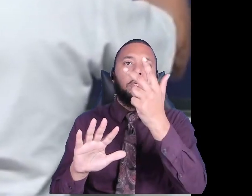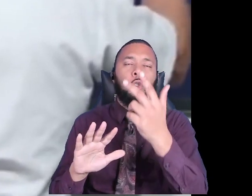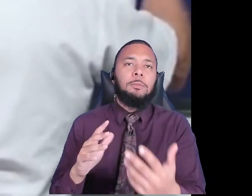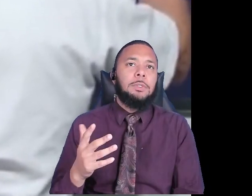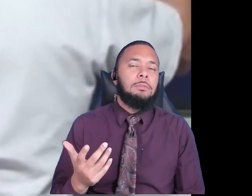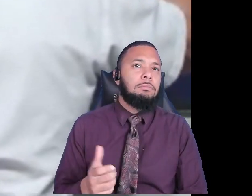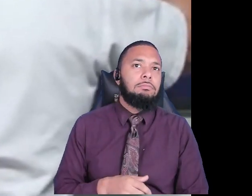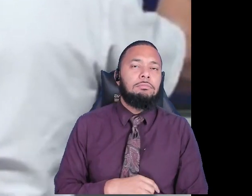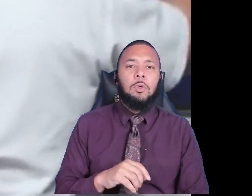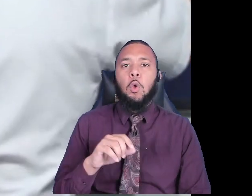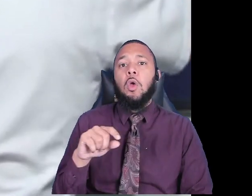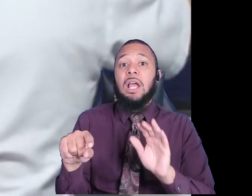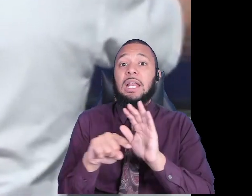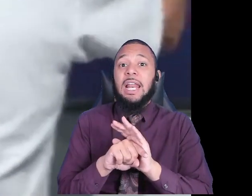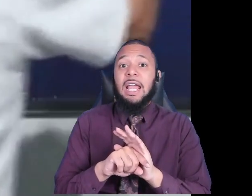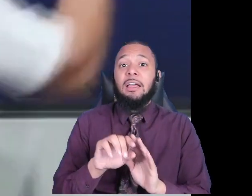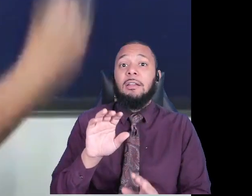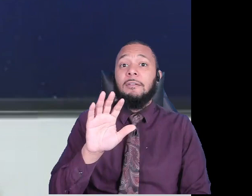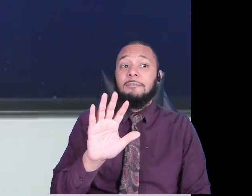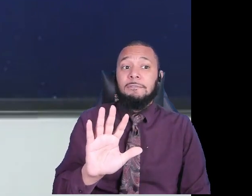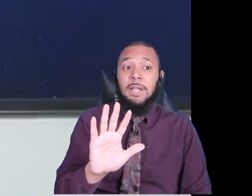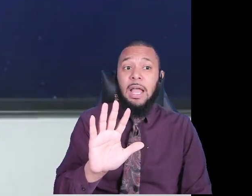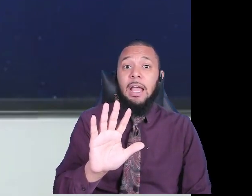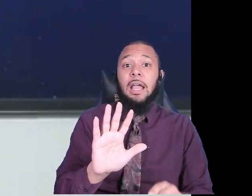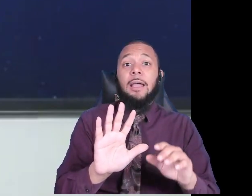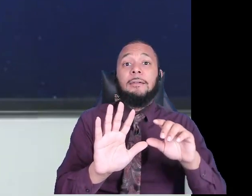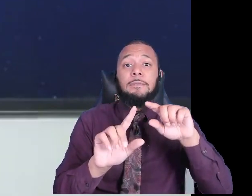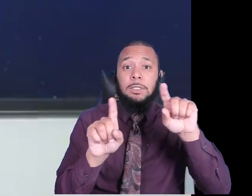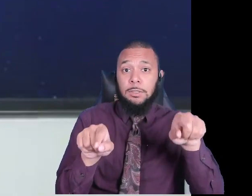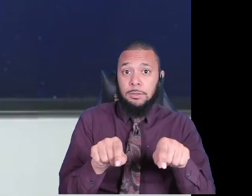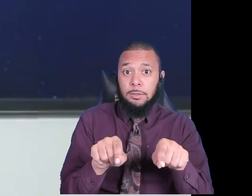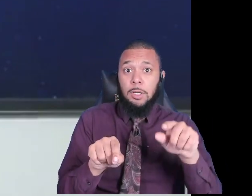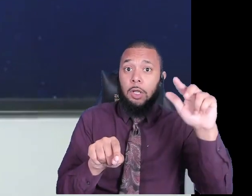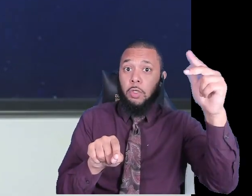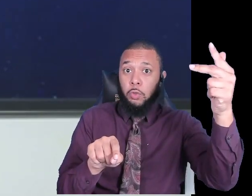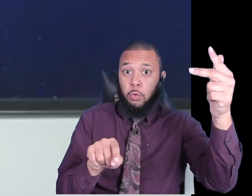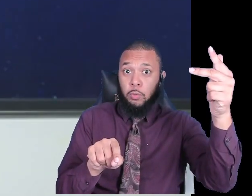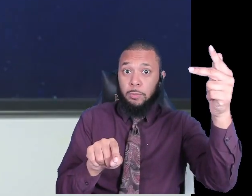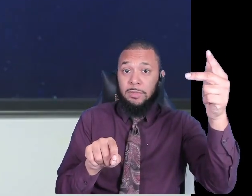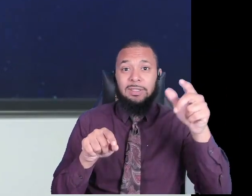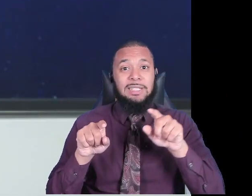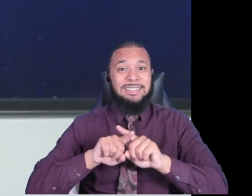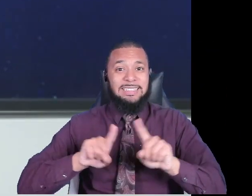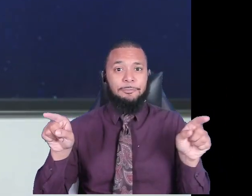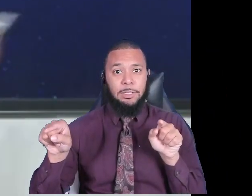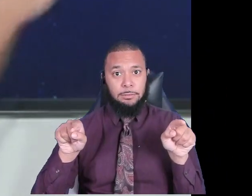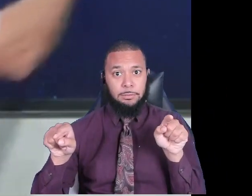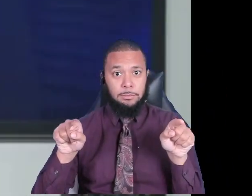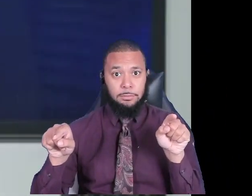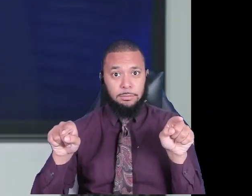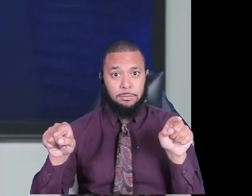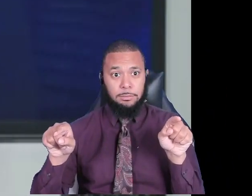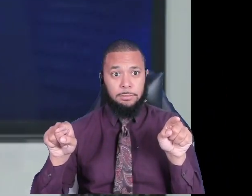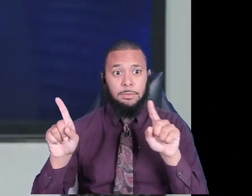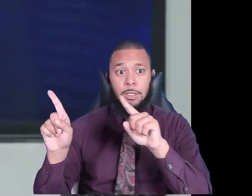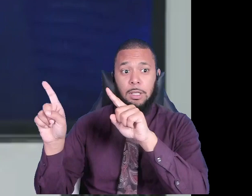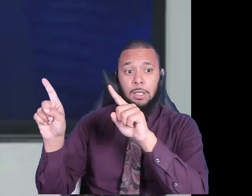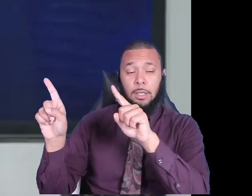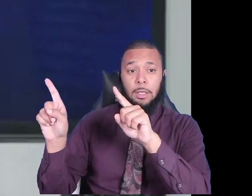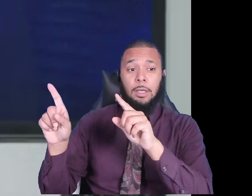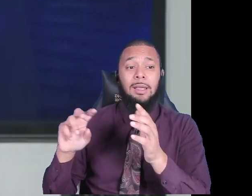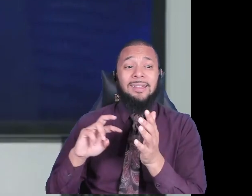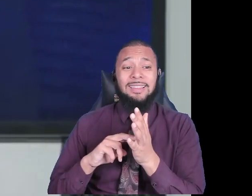or negative 5 quantity cubed, those are not the same thing. This one means